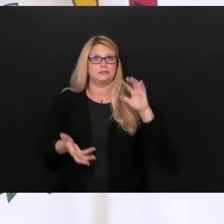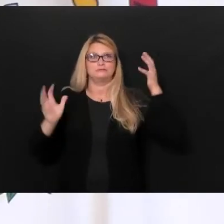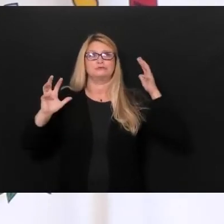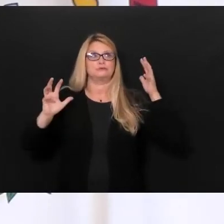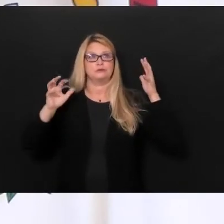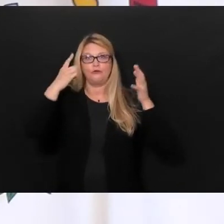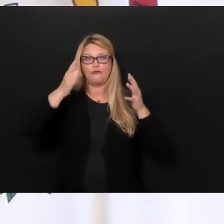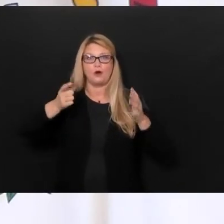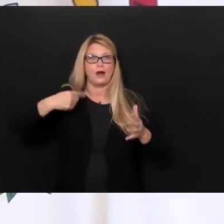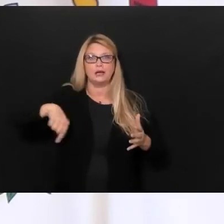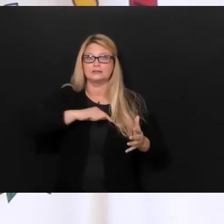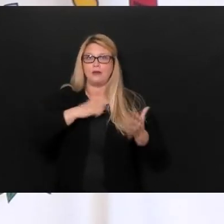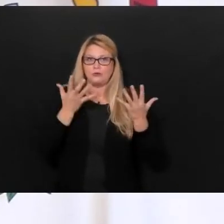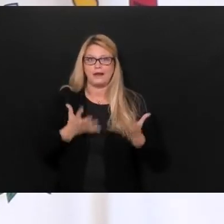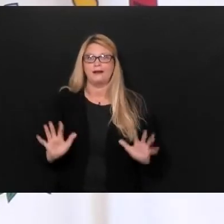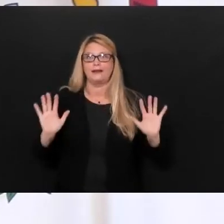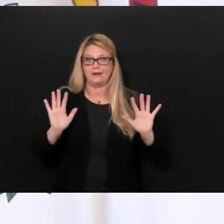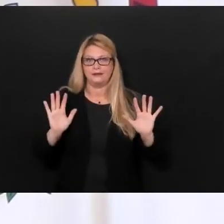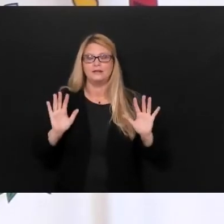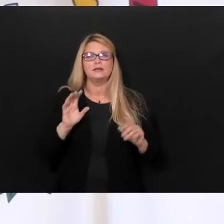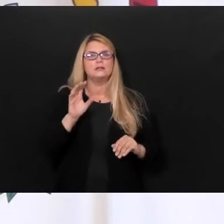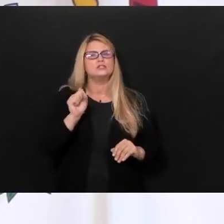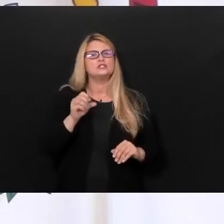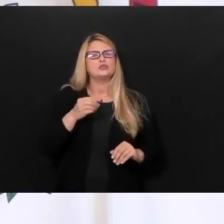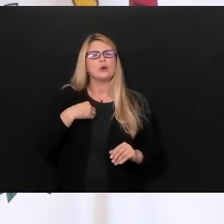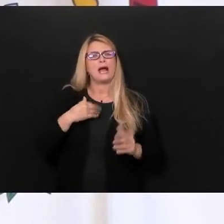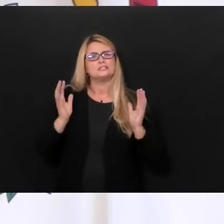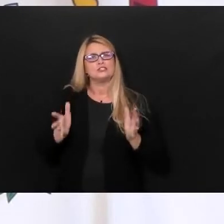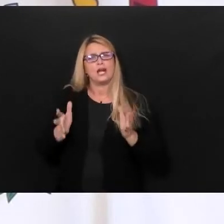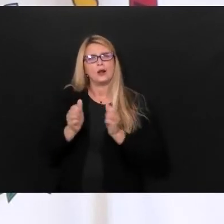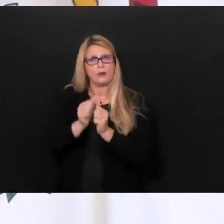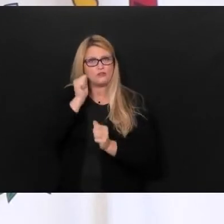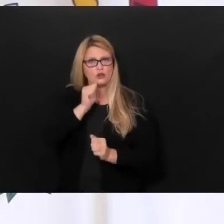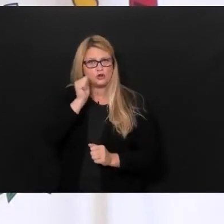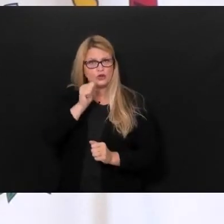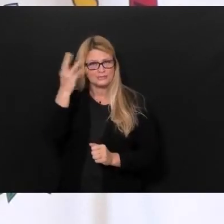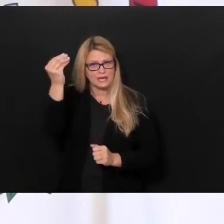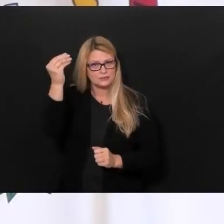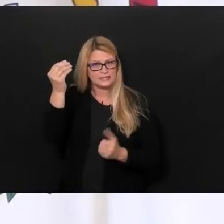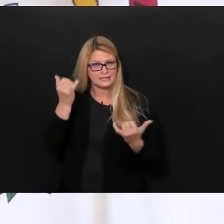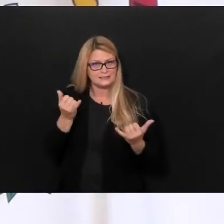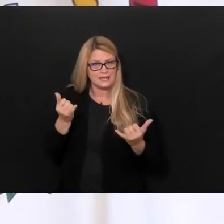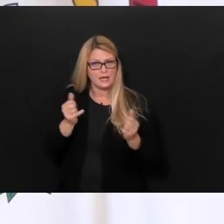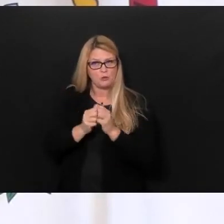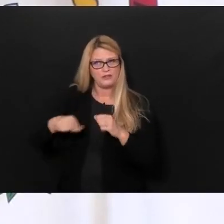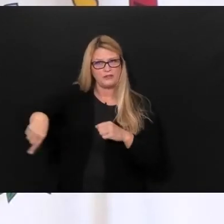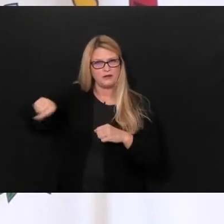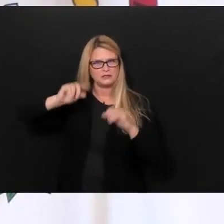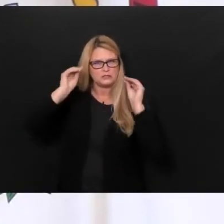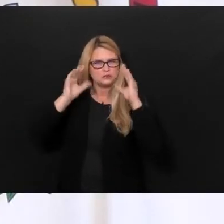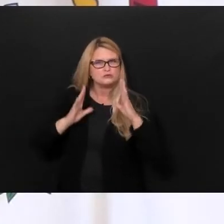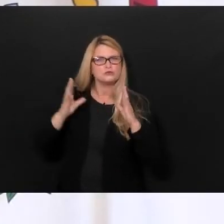place. You know, but when I stopped and I was talking to these young ladies and their coach or